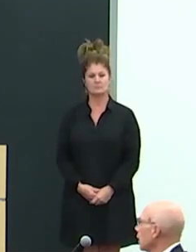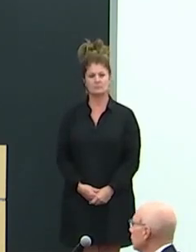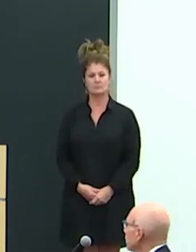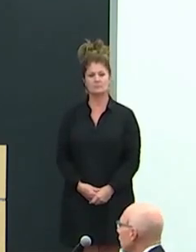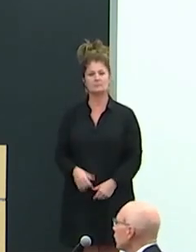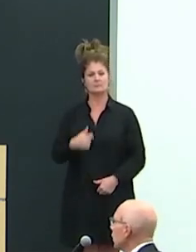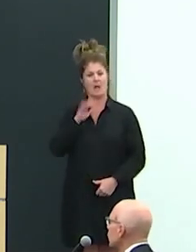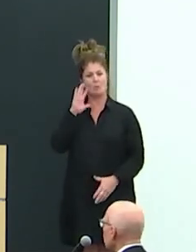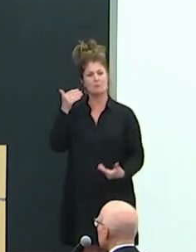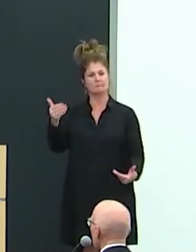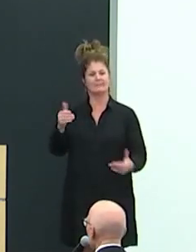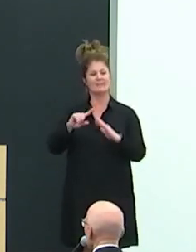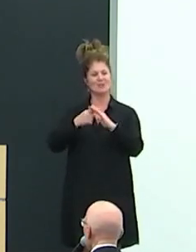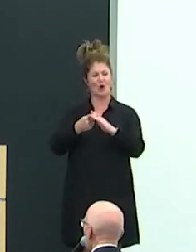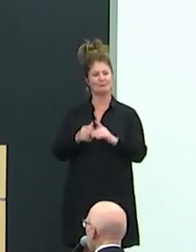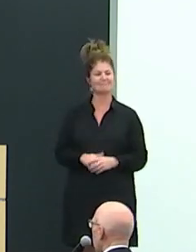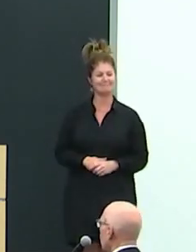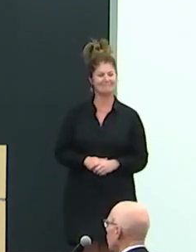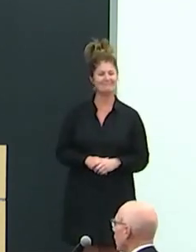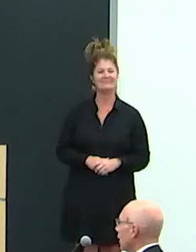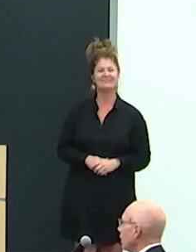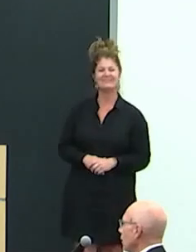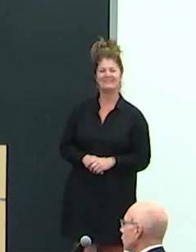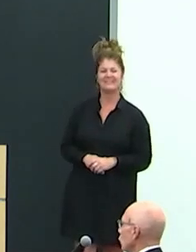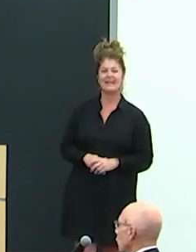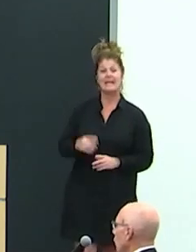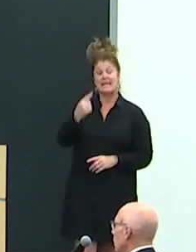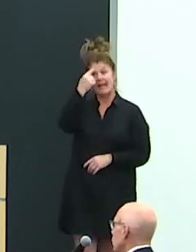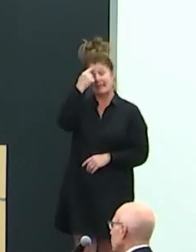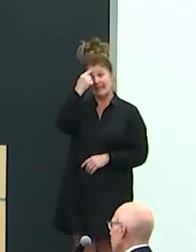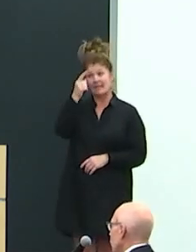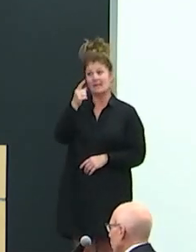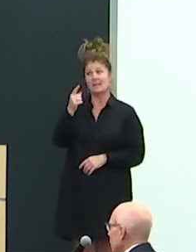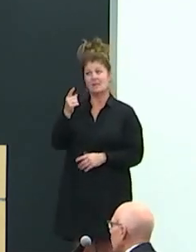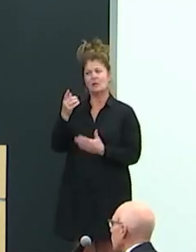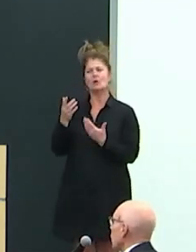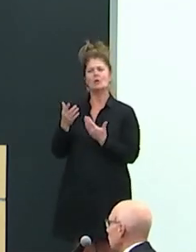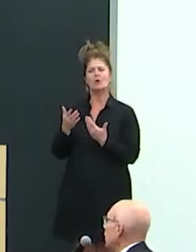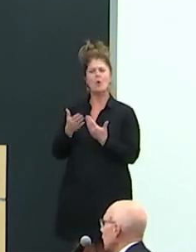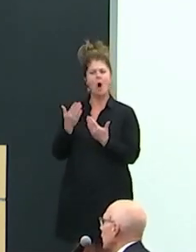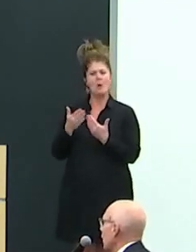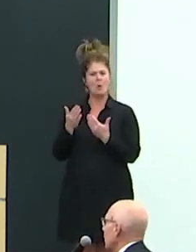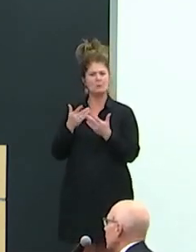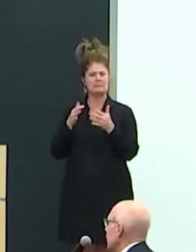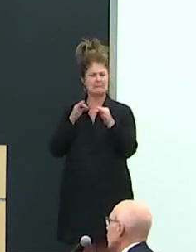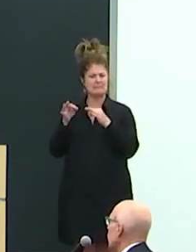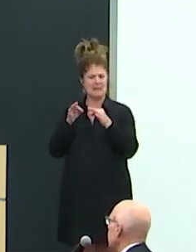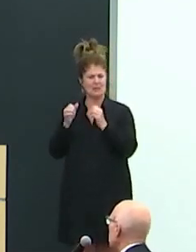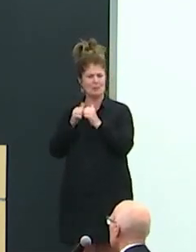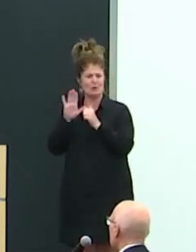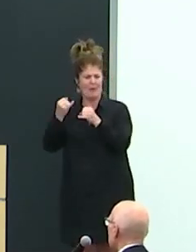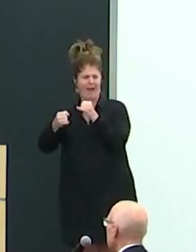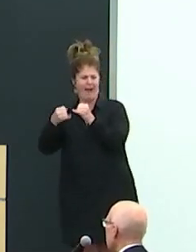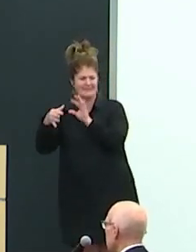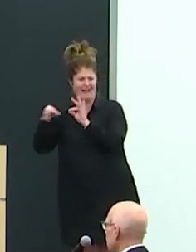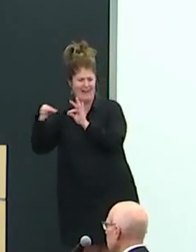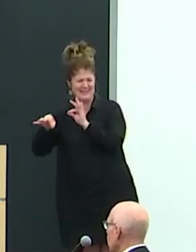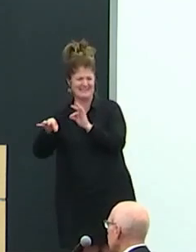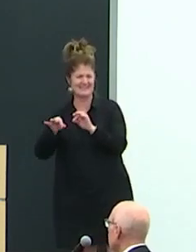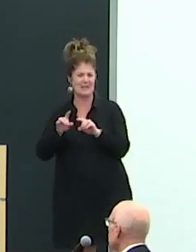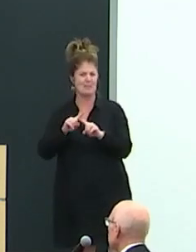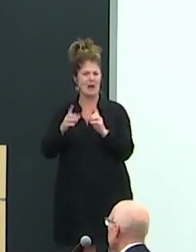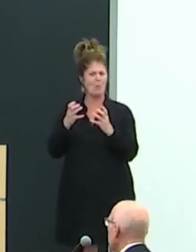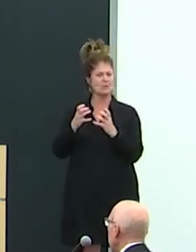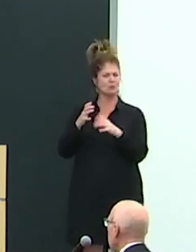I'll go ahead and start us off. And I think you've almost addressed that with your ending comments, but I'd like to